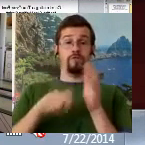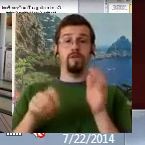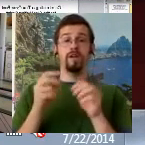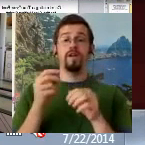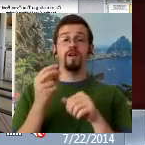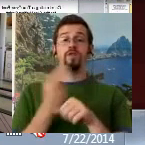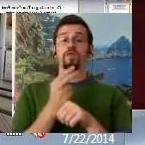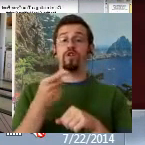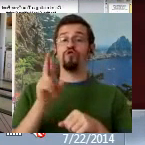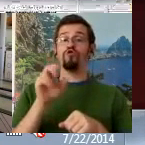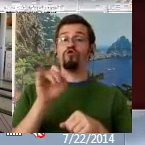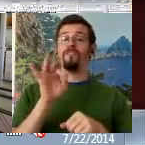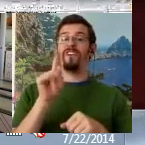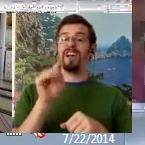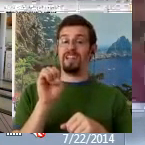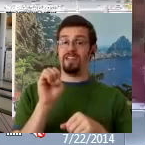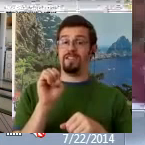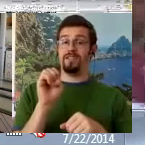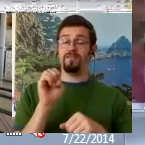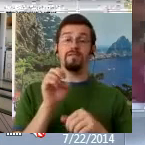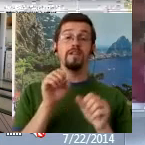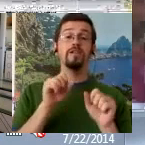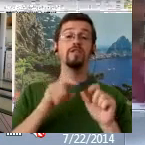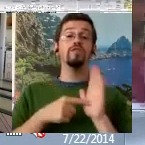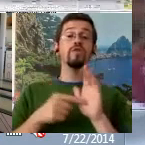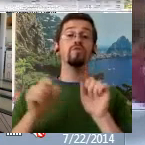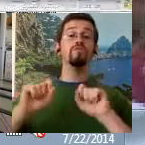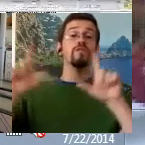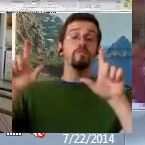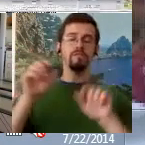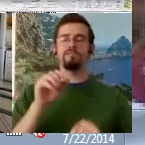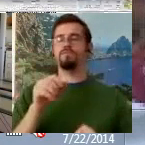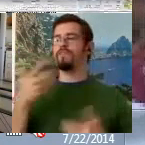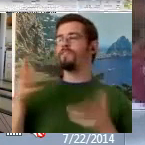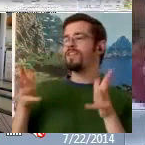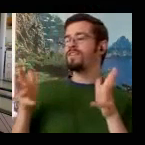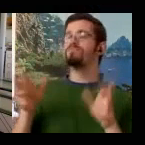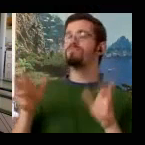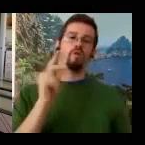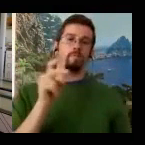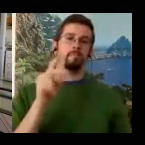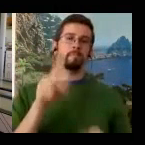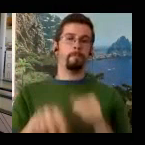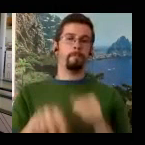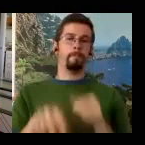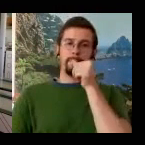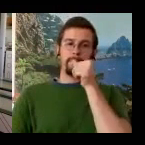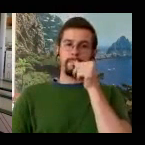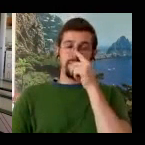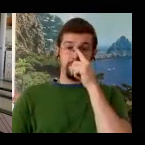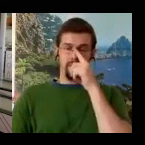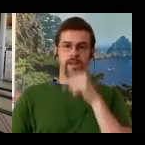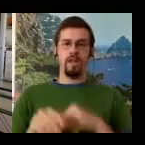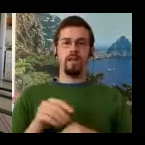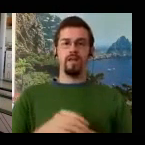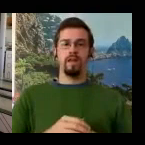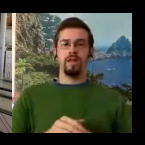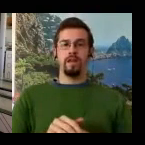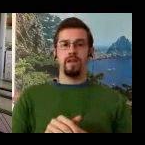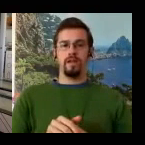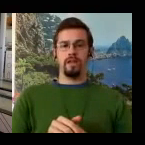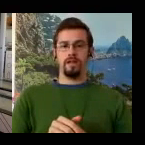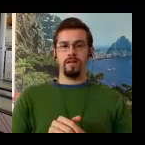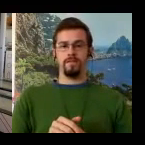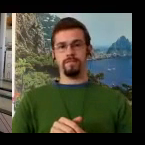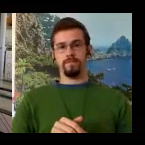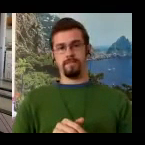could go to the slideshow. Yes, I just did that. I'm just going to animate this first slide just because it's a little bit